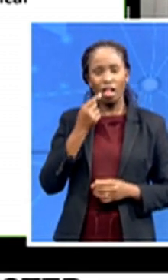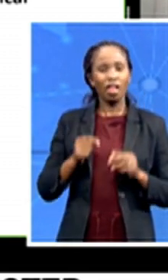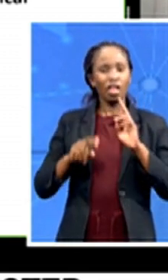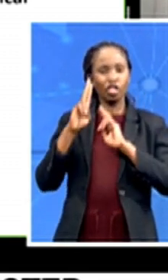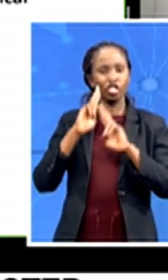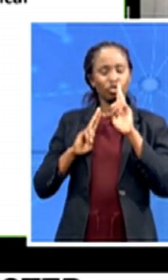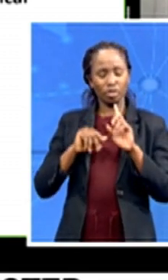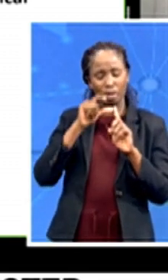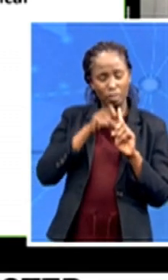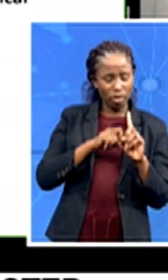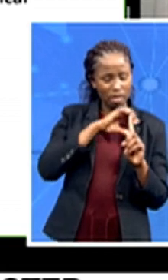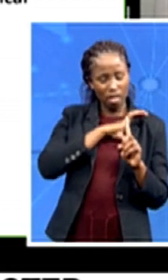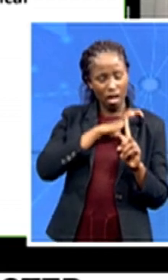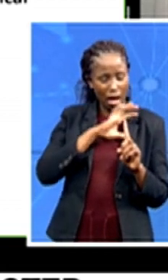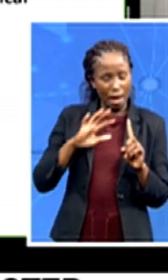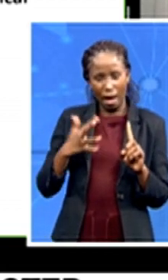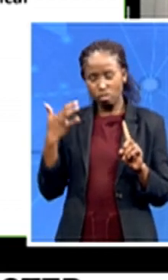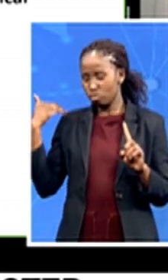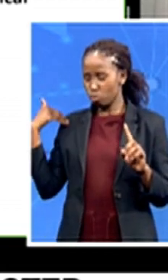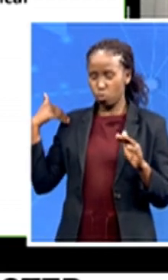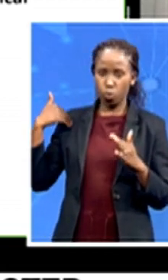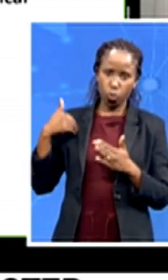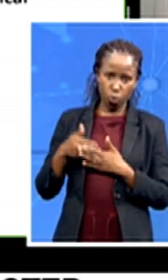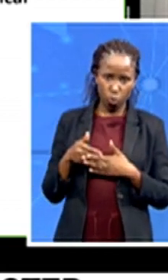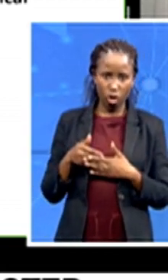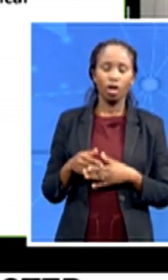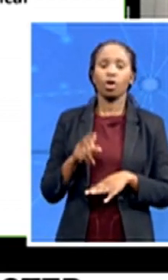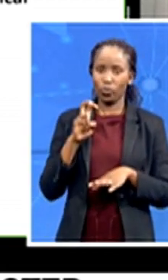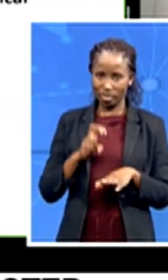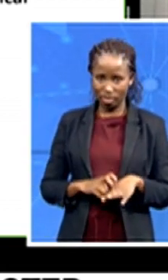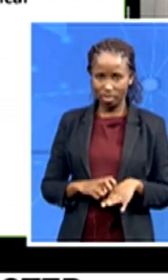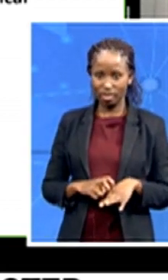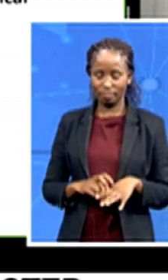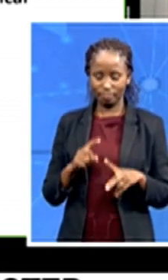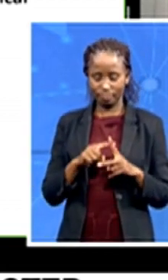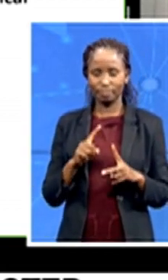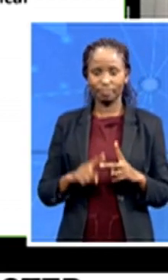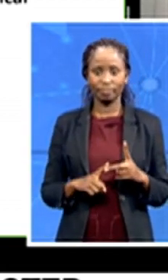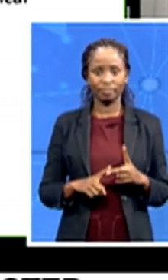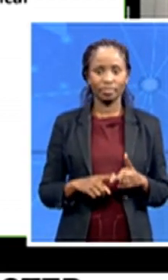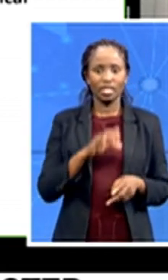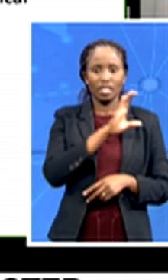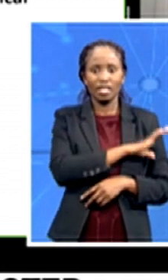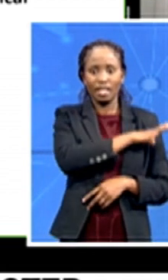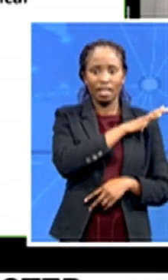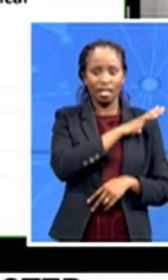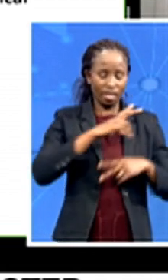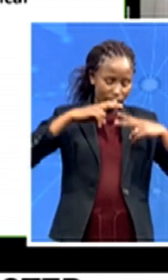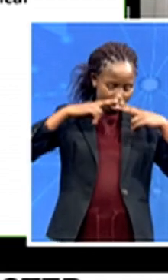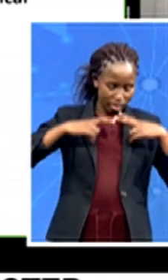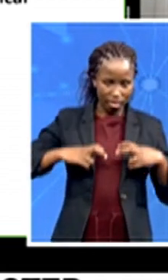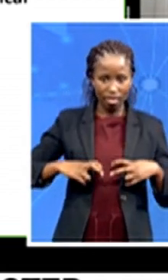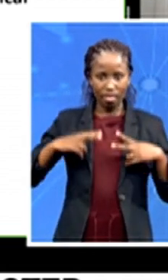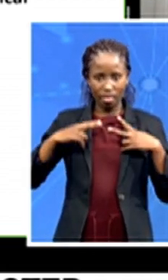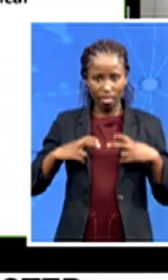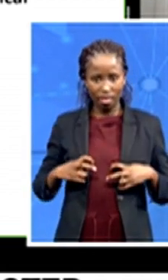patient records. Furthermore, you look at the clinical examination by the medical professionals throughout the journey of